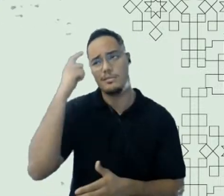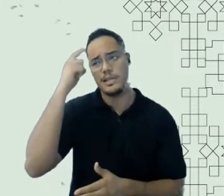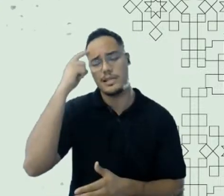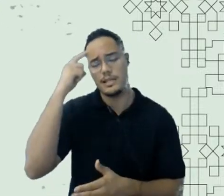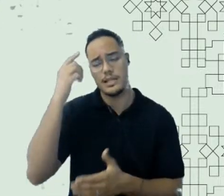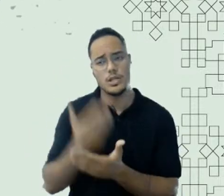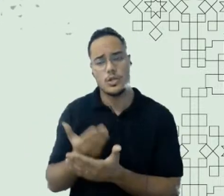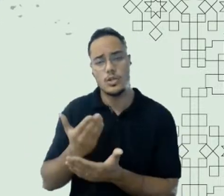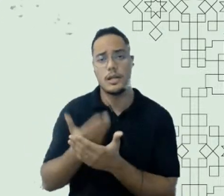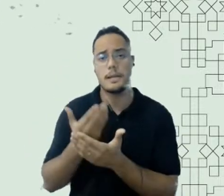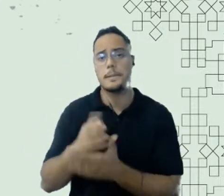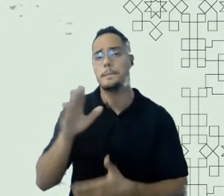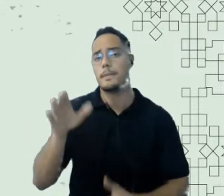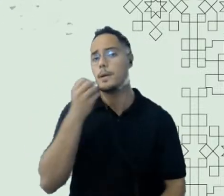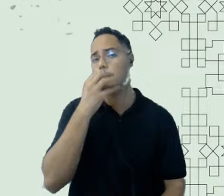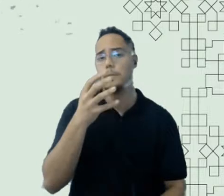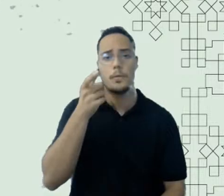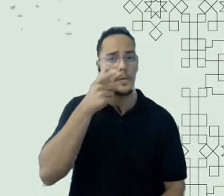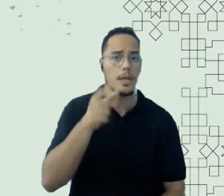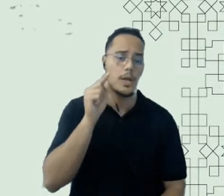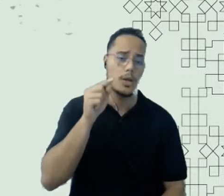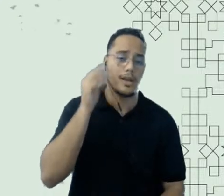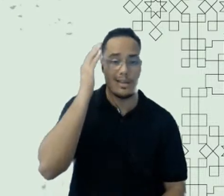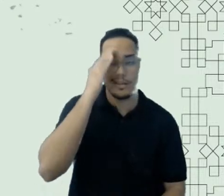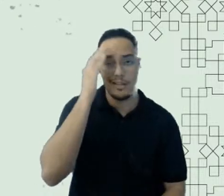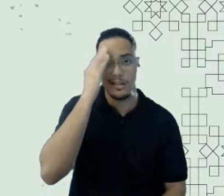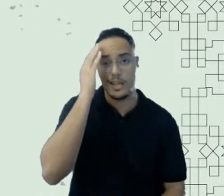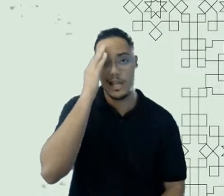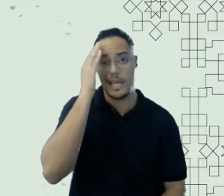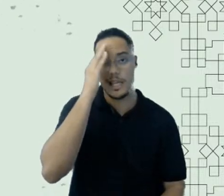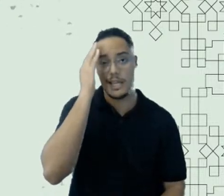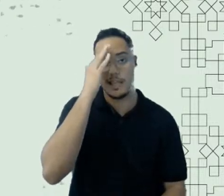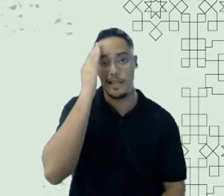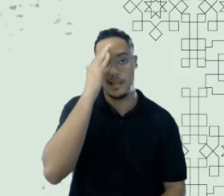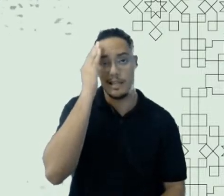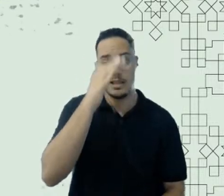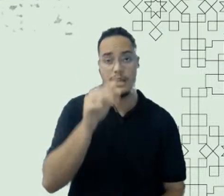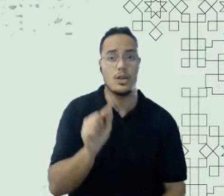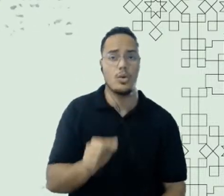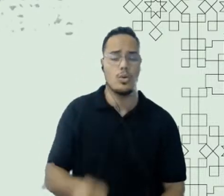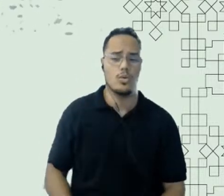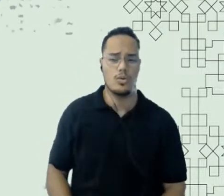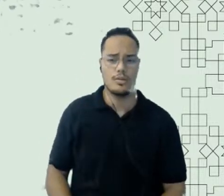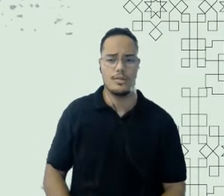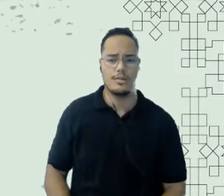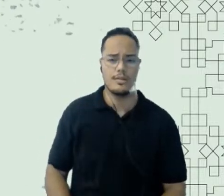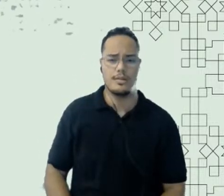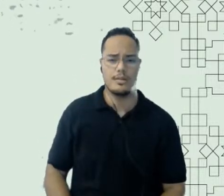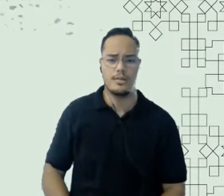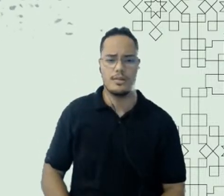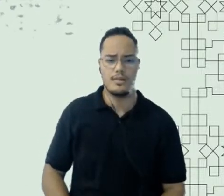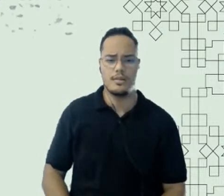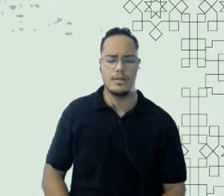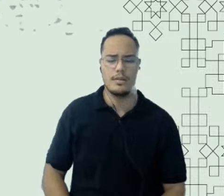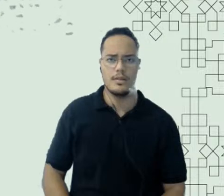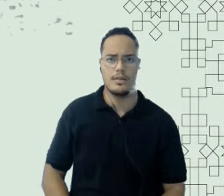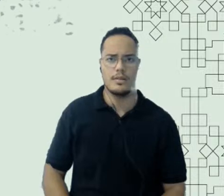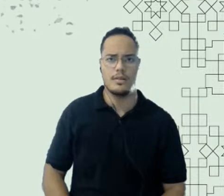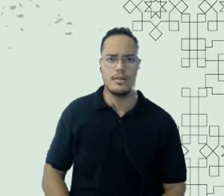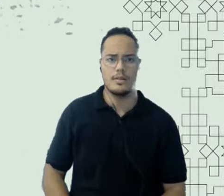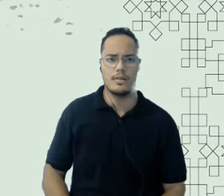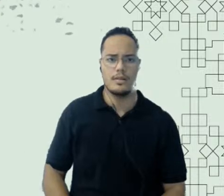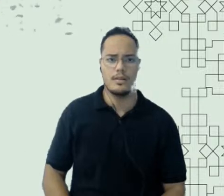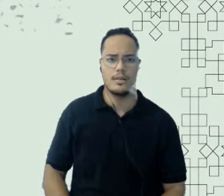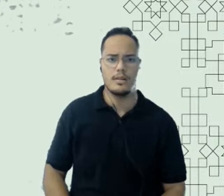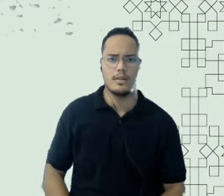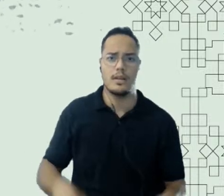much the complaint system has been used by users whose content has been removed from platforms, you know,